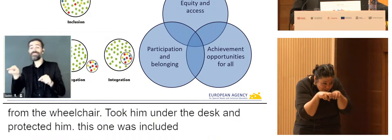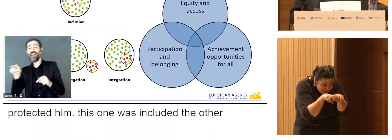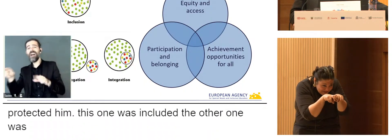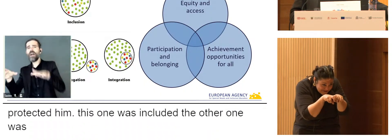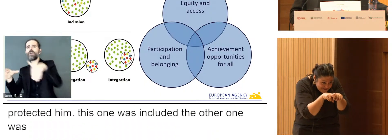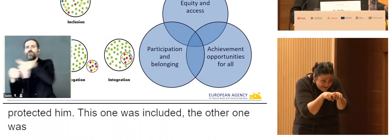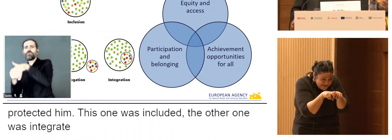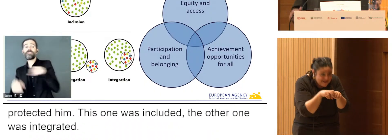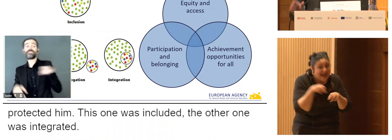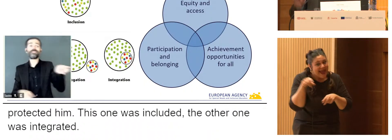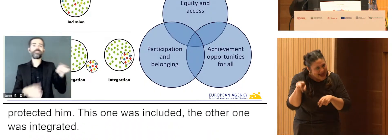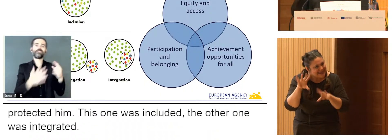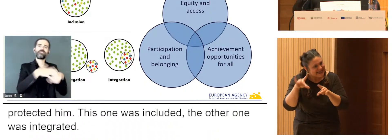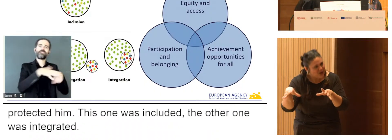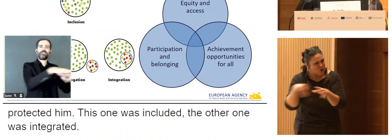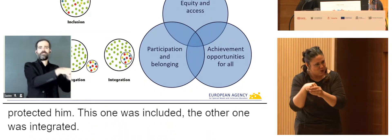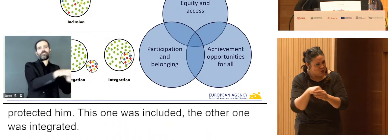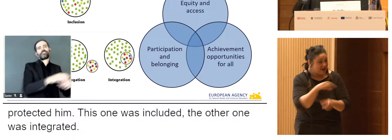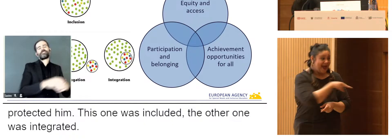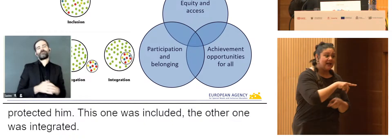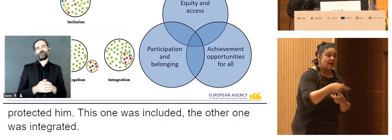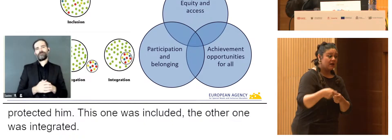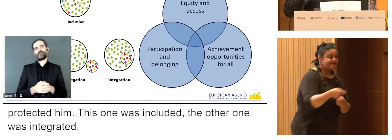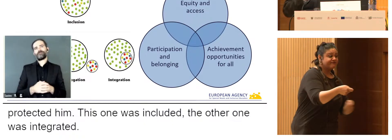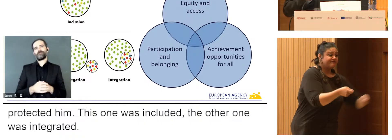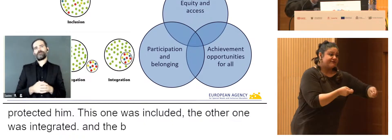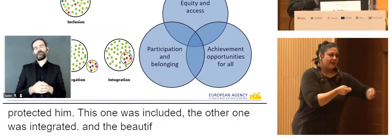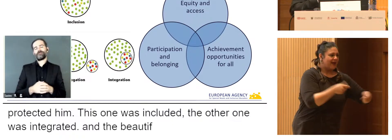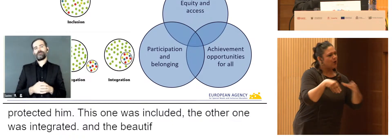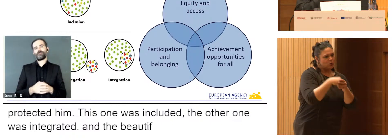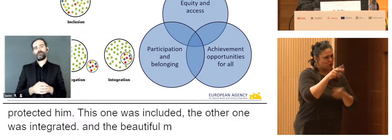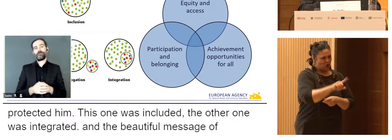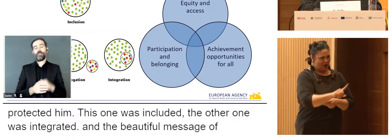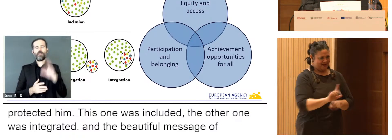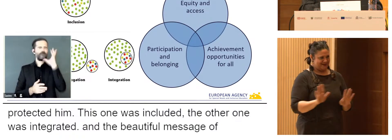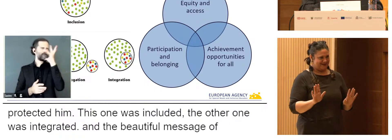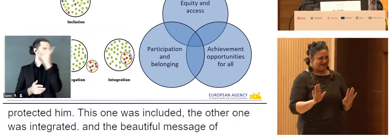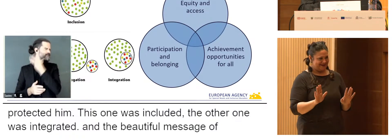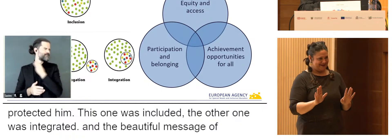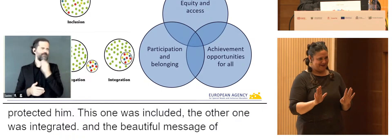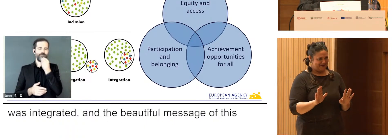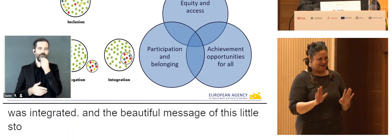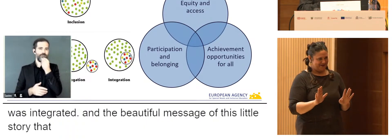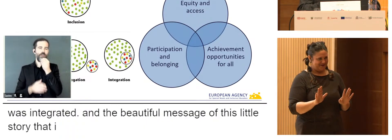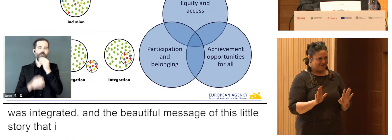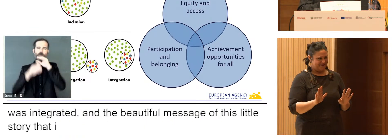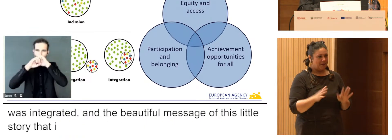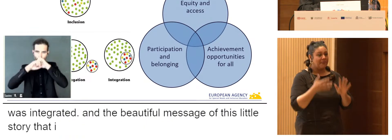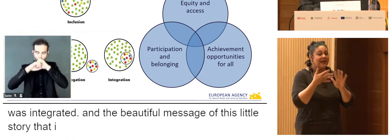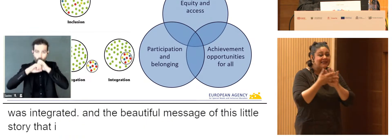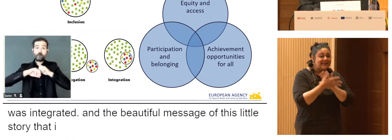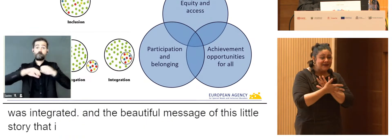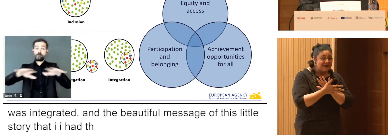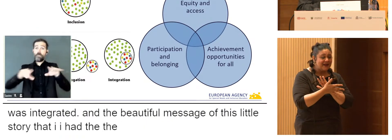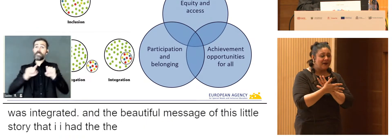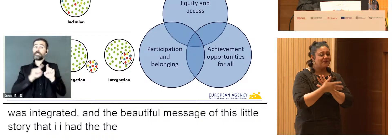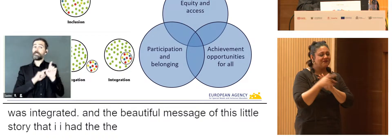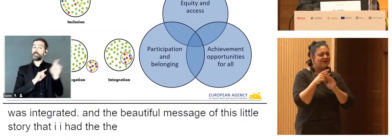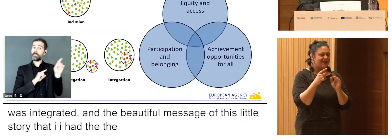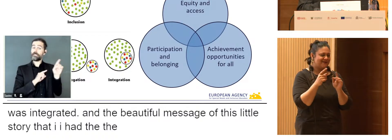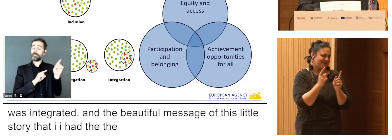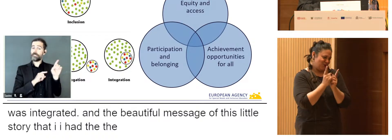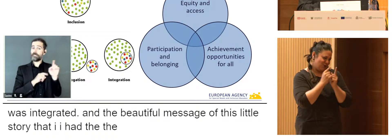integrated. And the beautiful message of this little story that I had the joy of